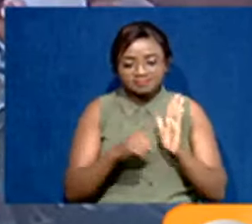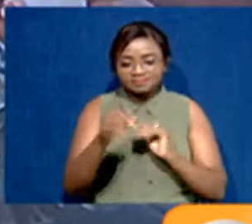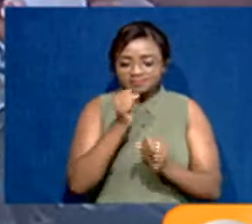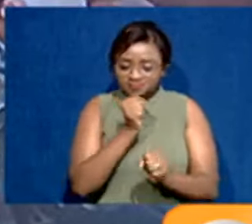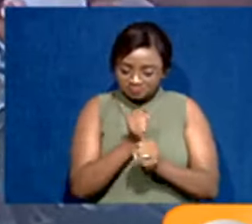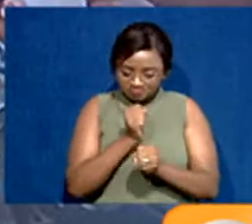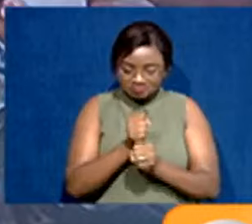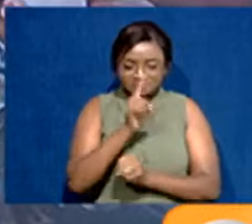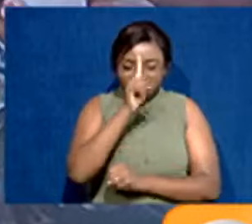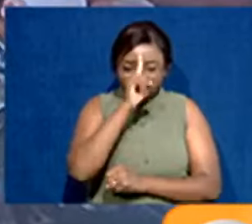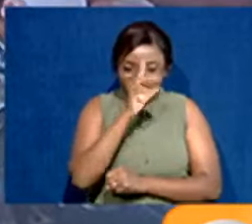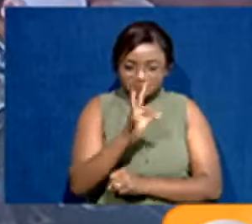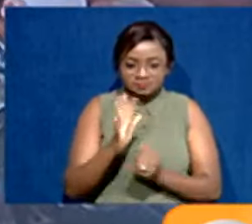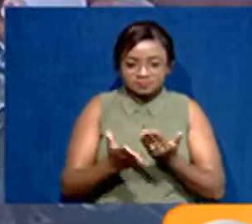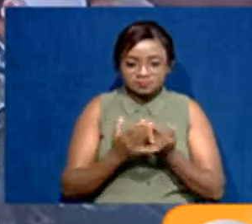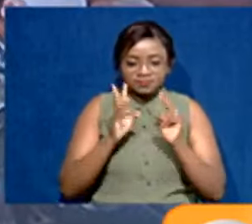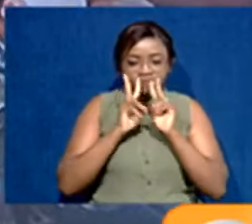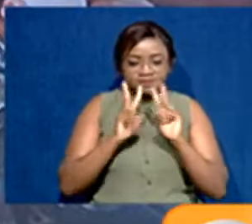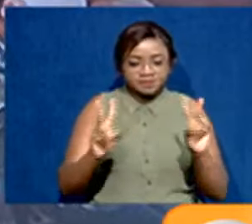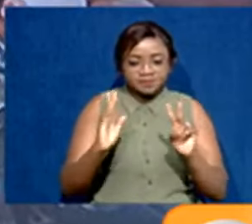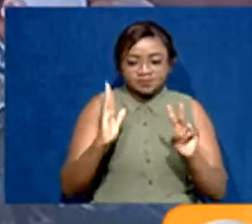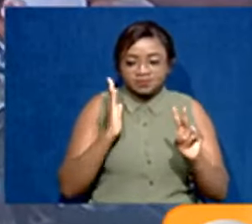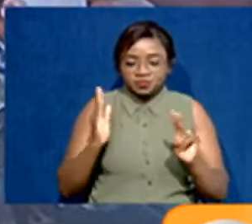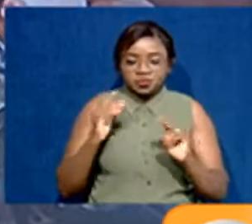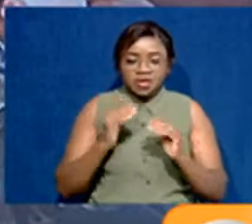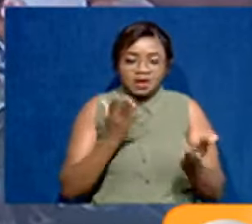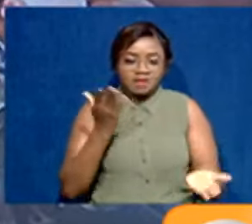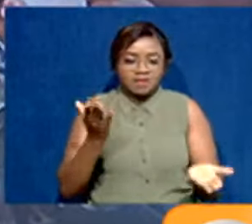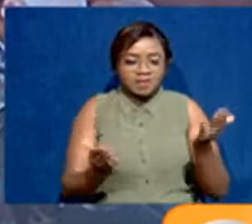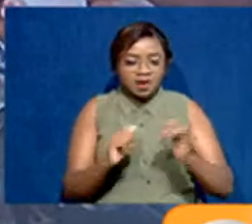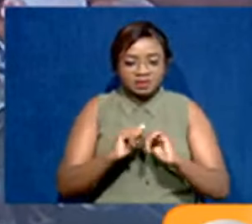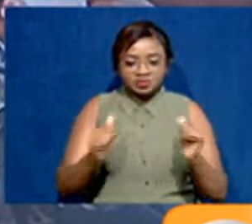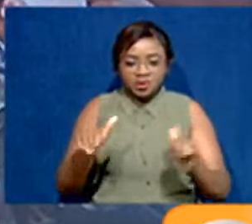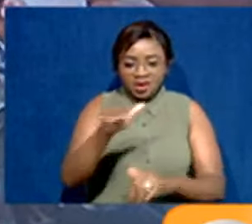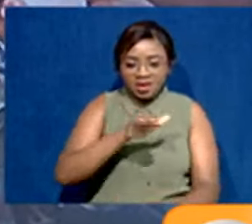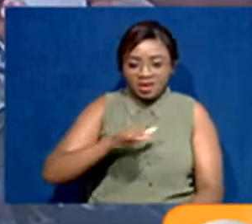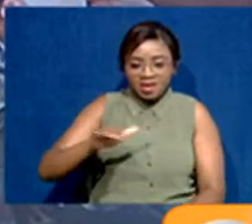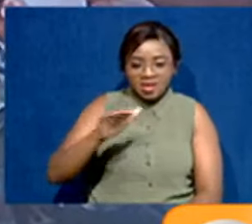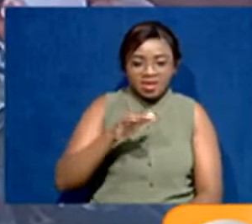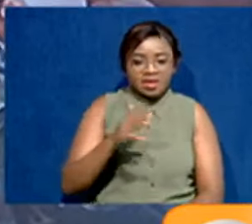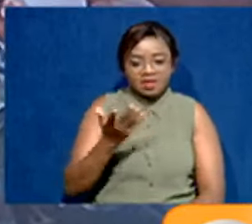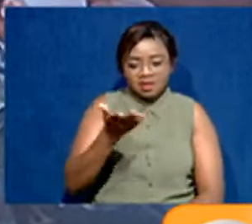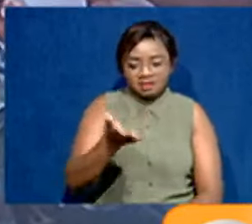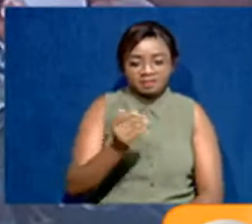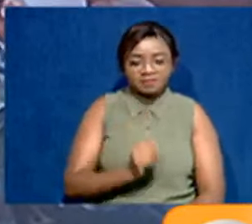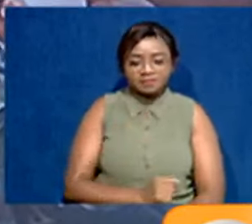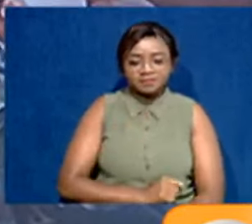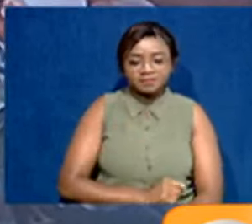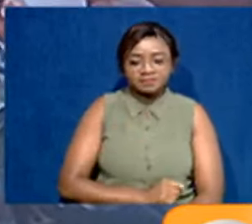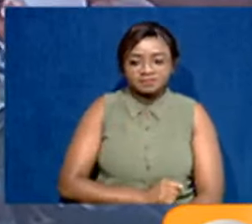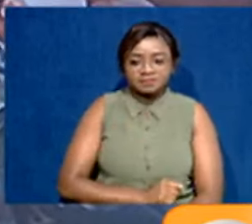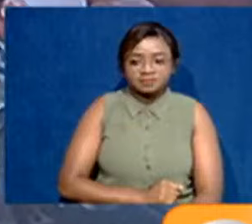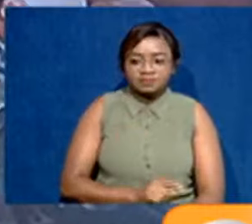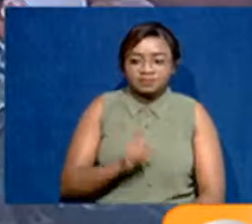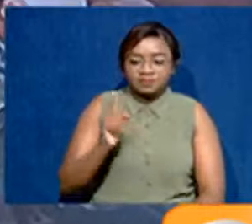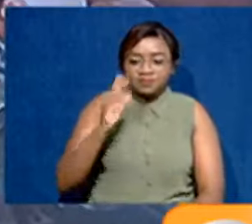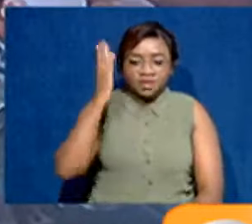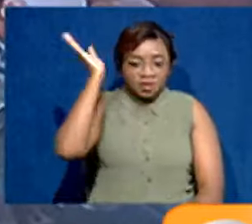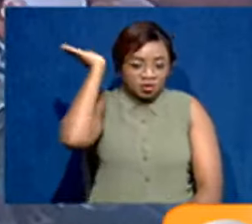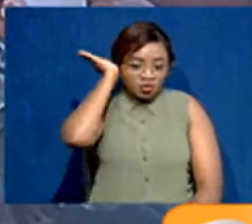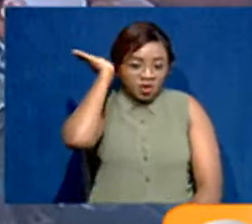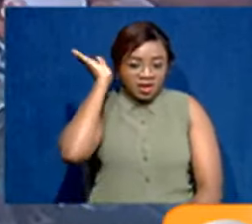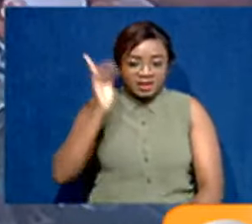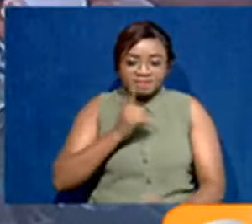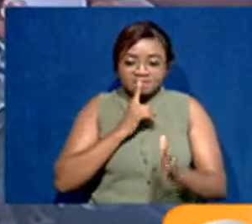role in fostering peace, security, and stability in the Horn of Africa. Now, Duale reiterated the government's